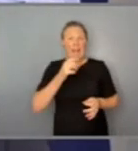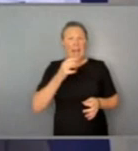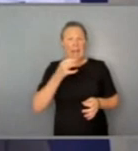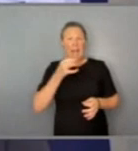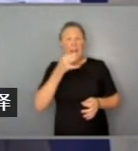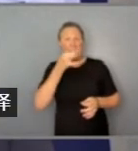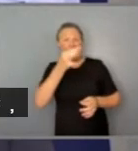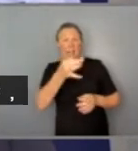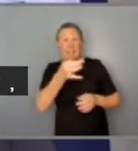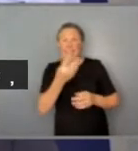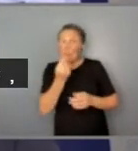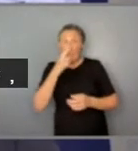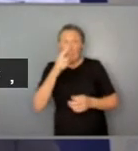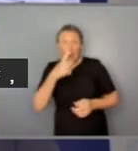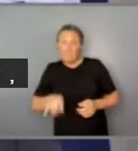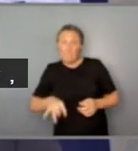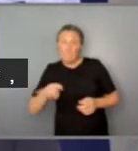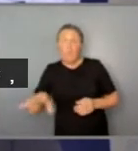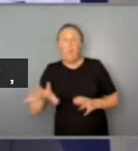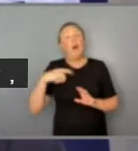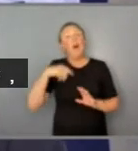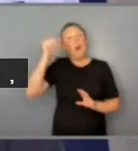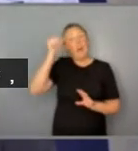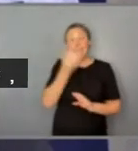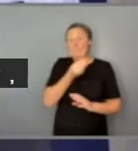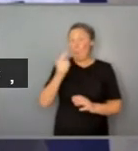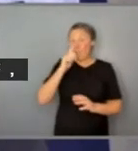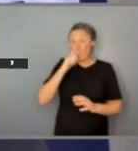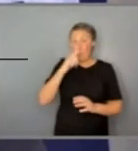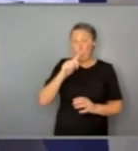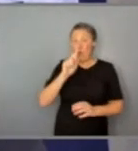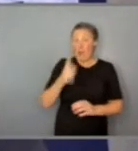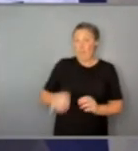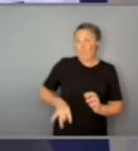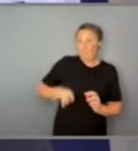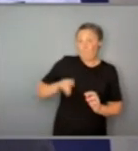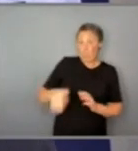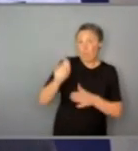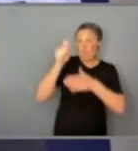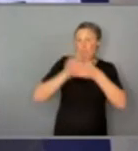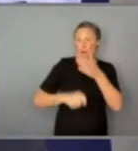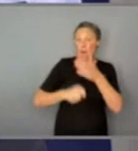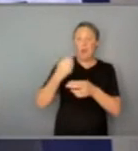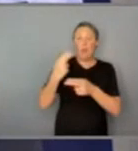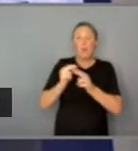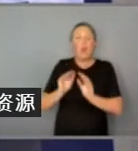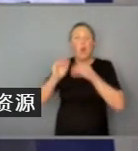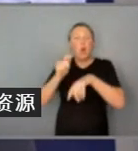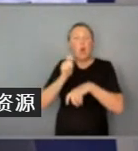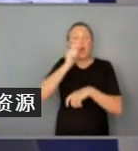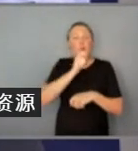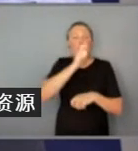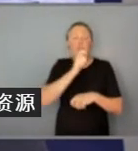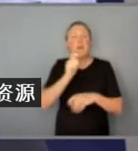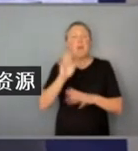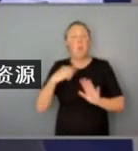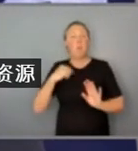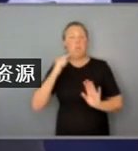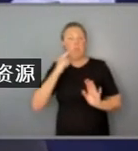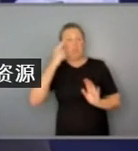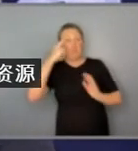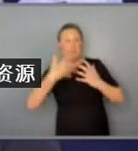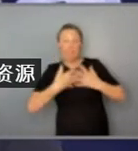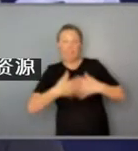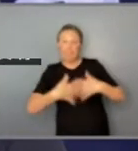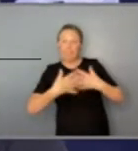we'll be considering in that space, but I don't want to overstate this. I mean, we need to channel our resources into the